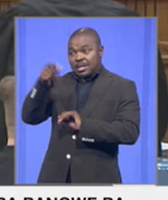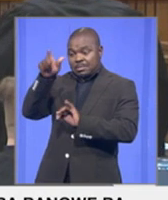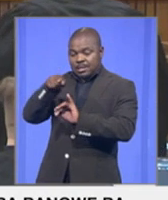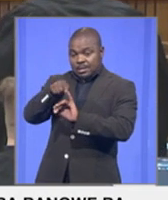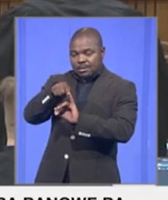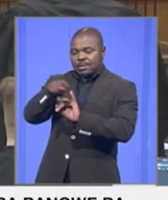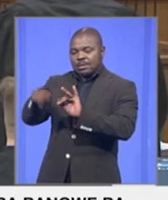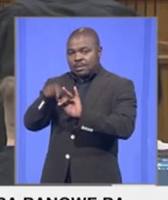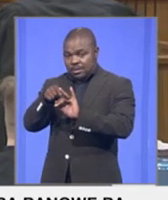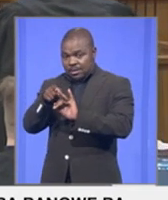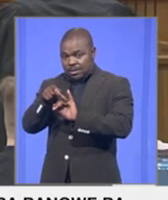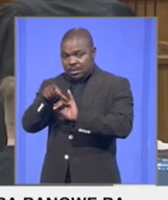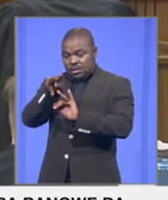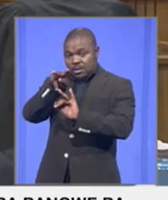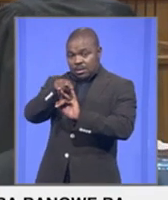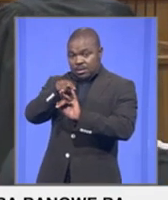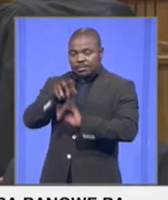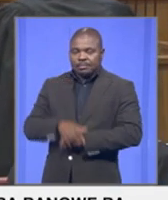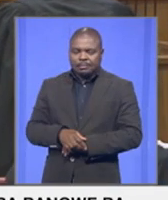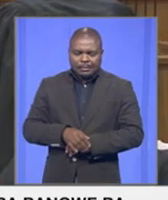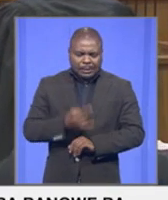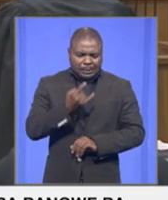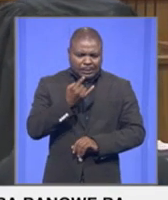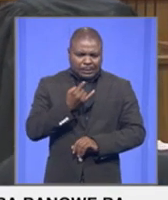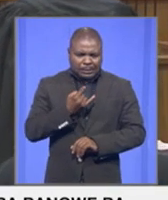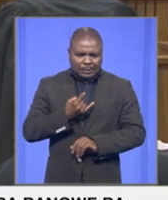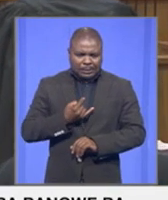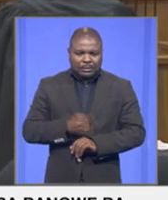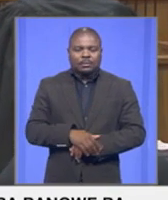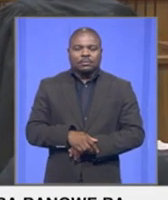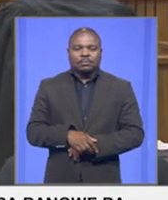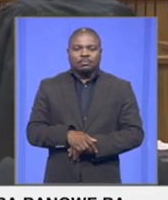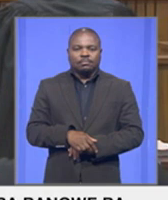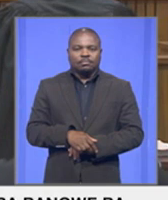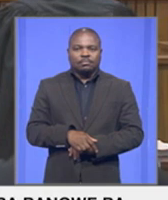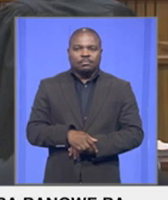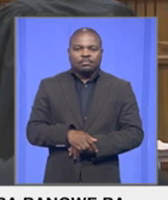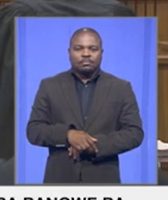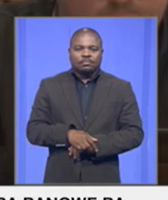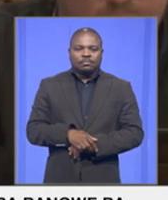2, up to 5.